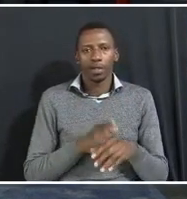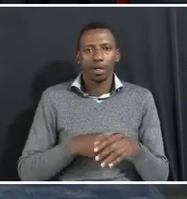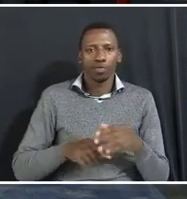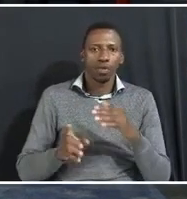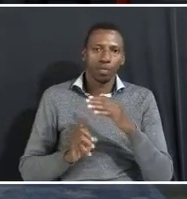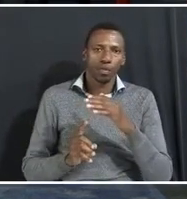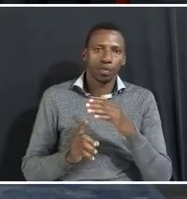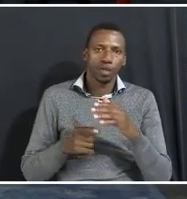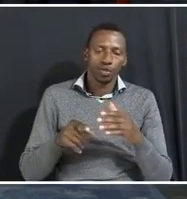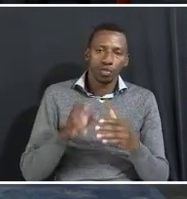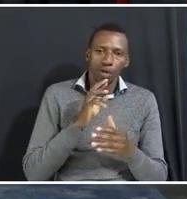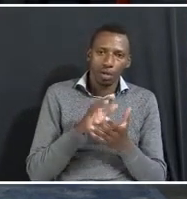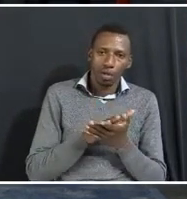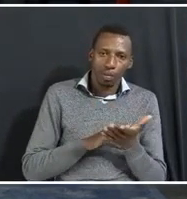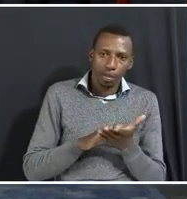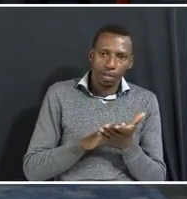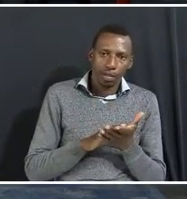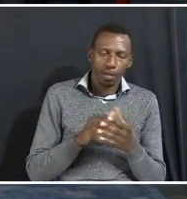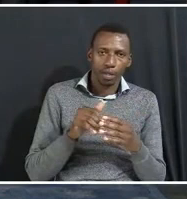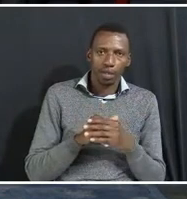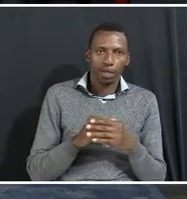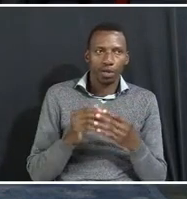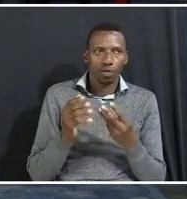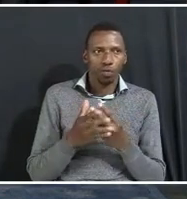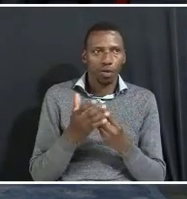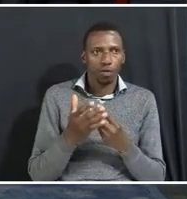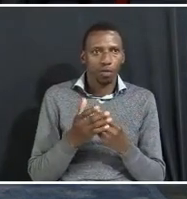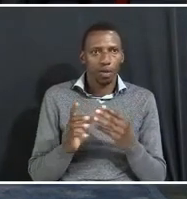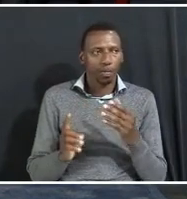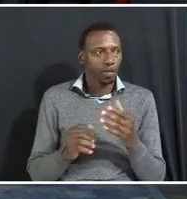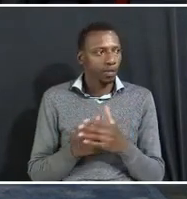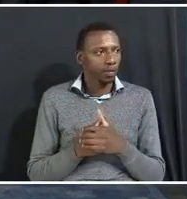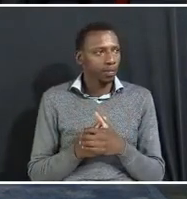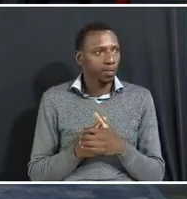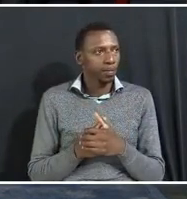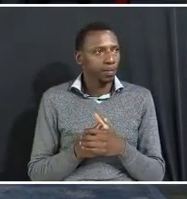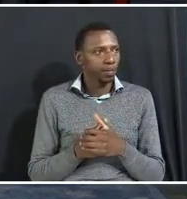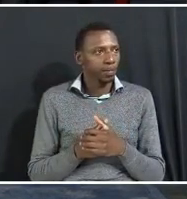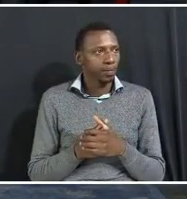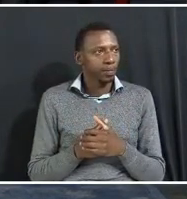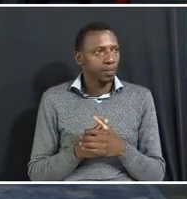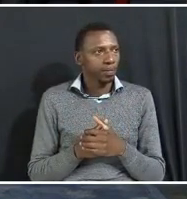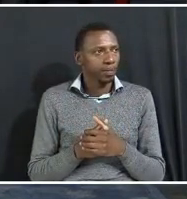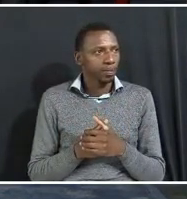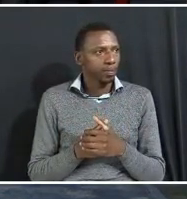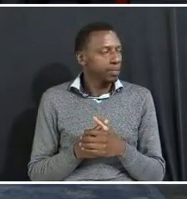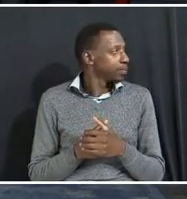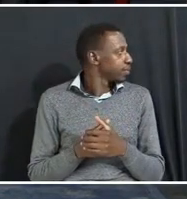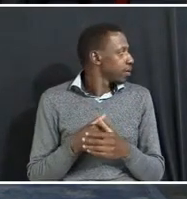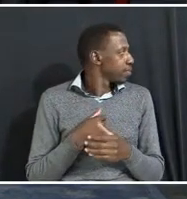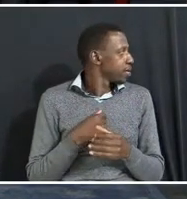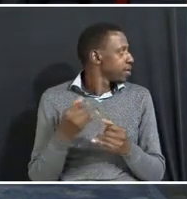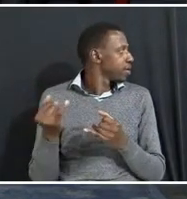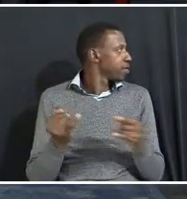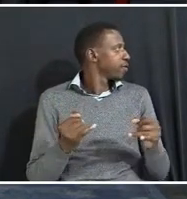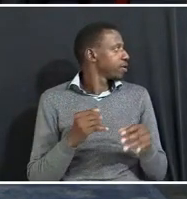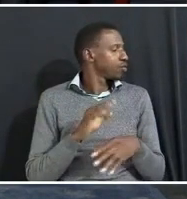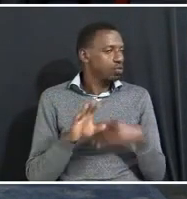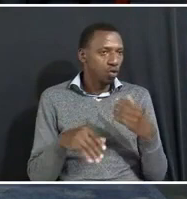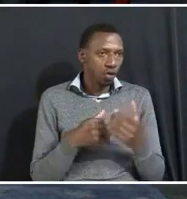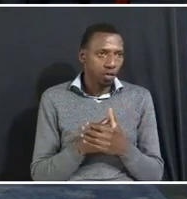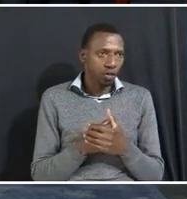ministering, we are basically in the welfare ministry. So in short, I invite everyone